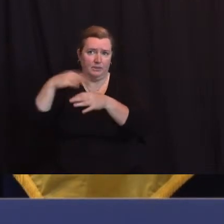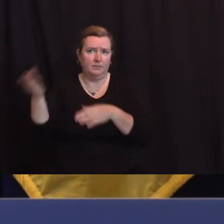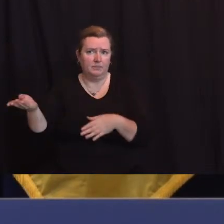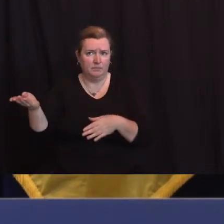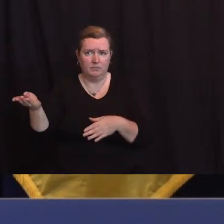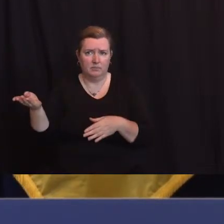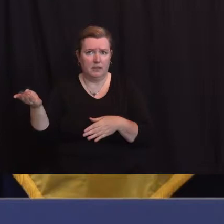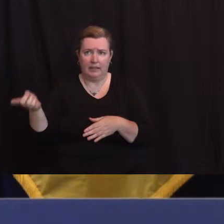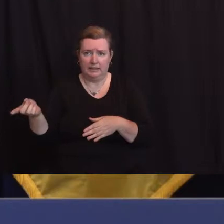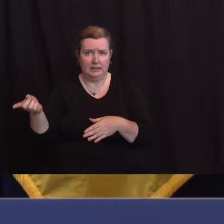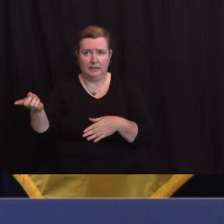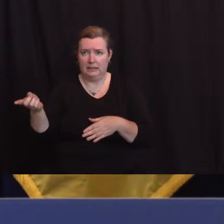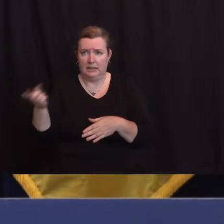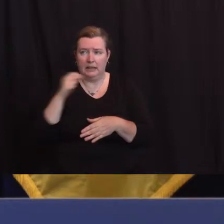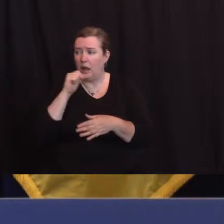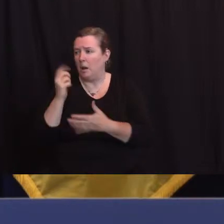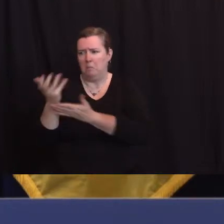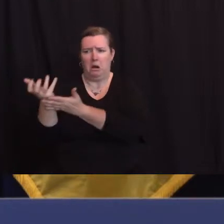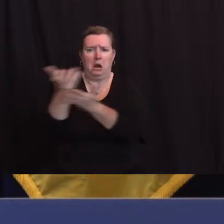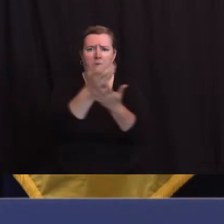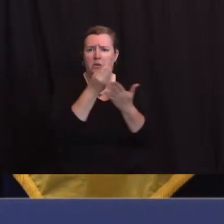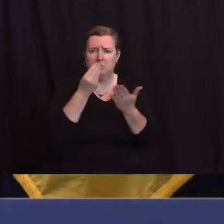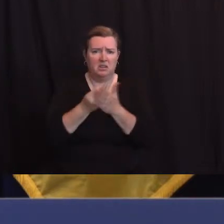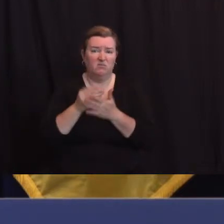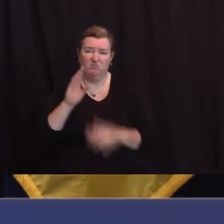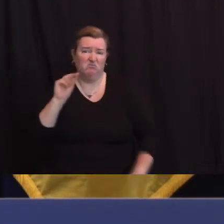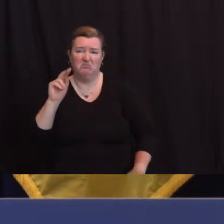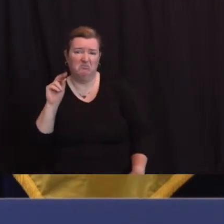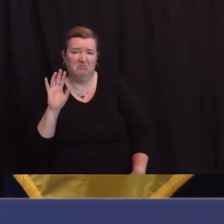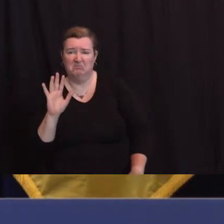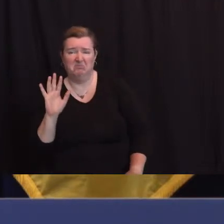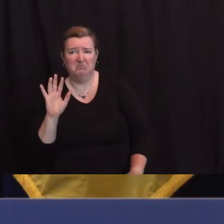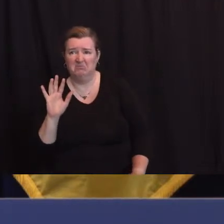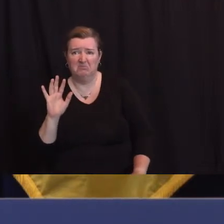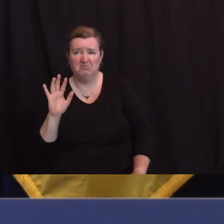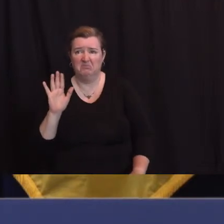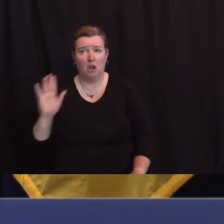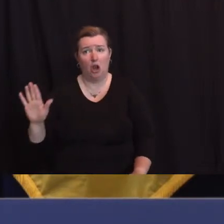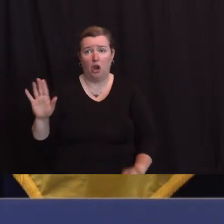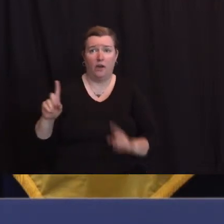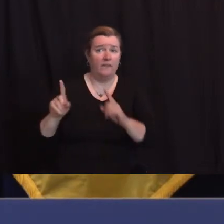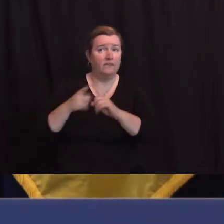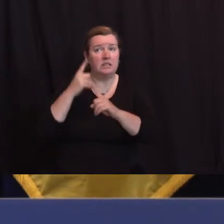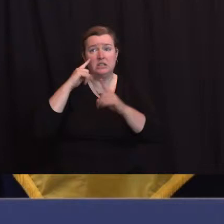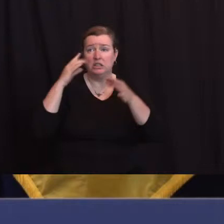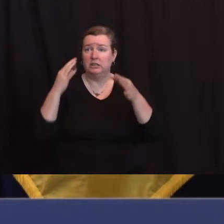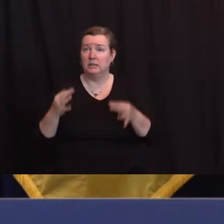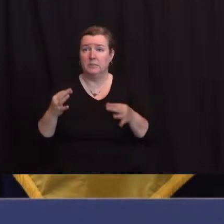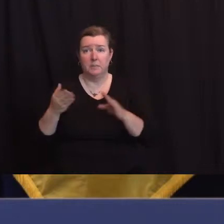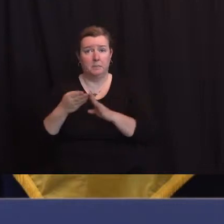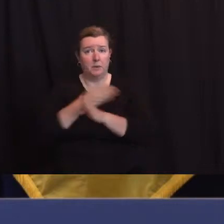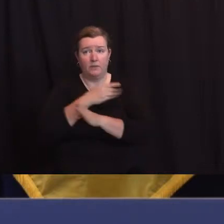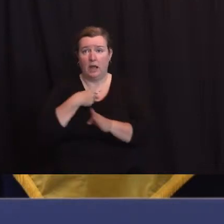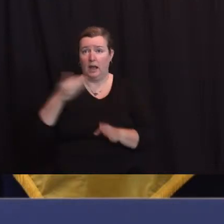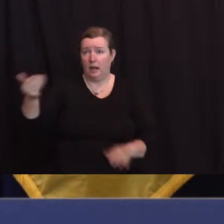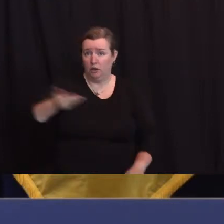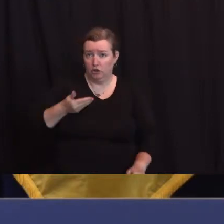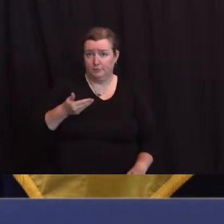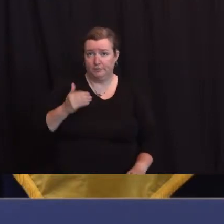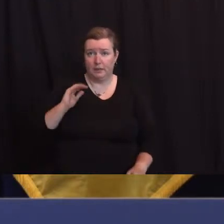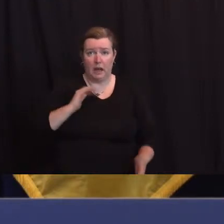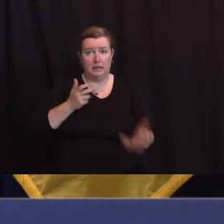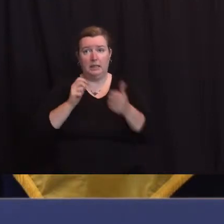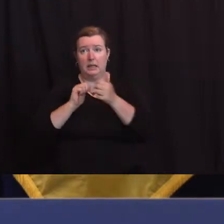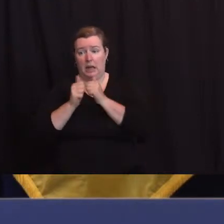cup out over there. First decision she made, I think before we hired our campaign manager, was